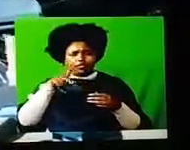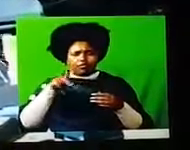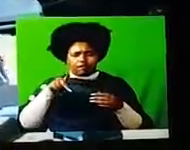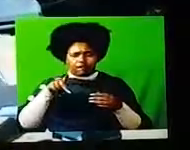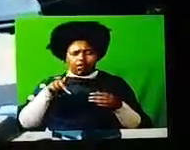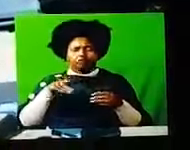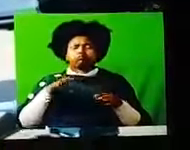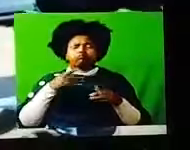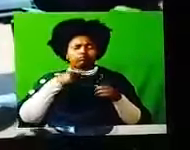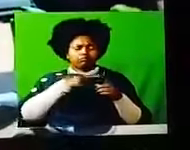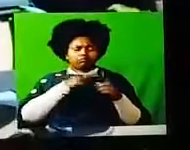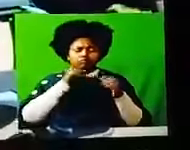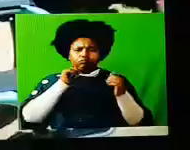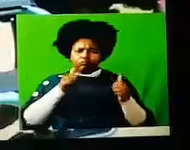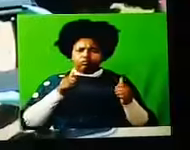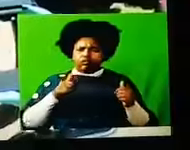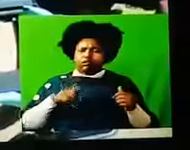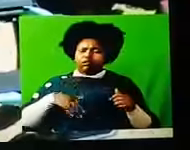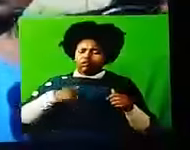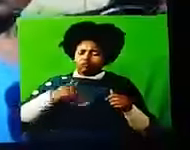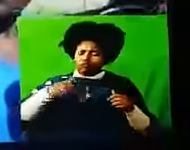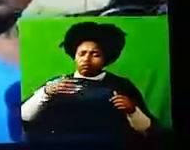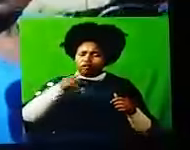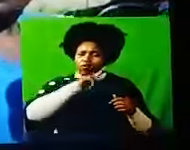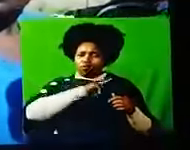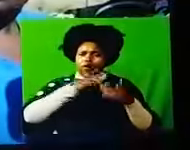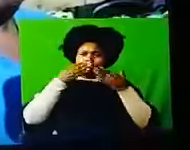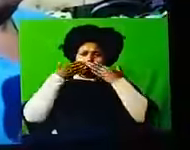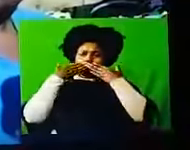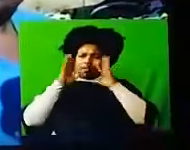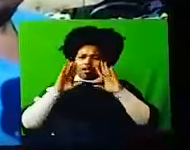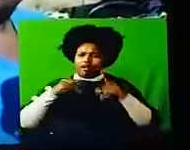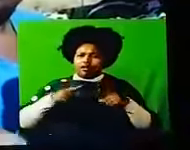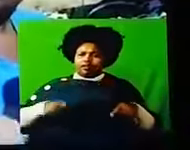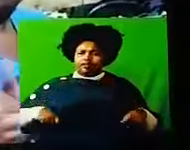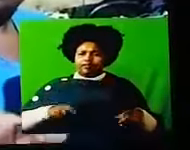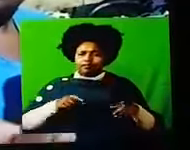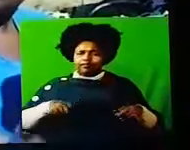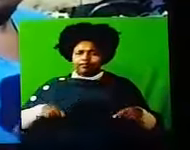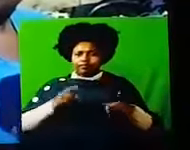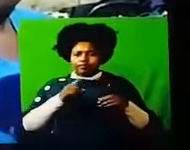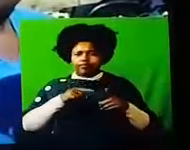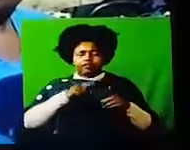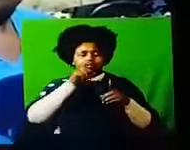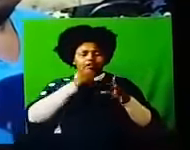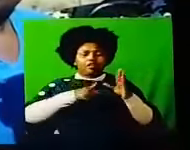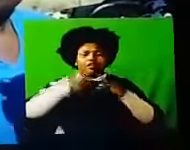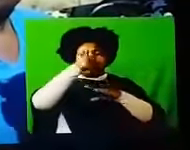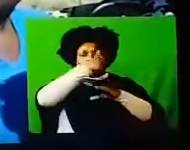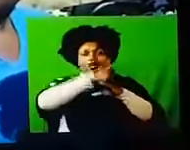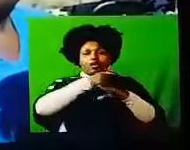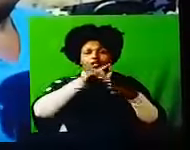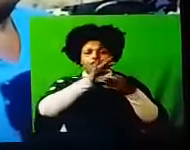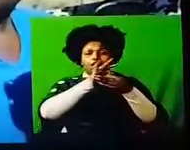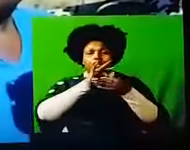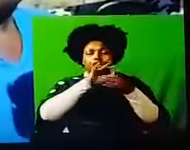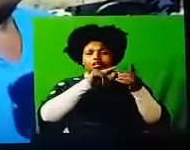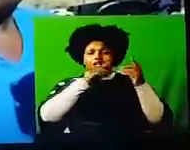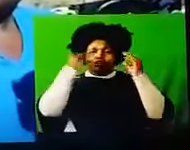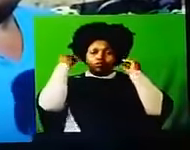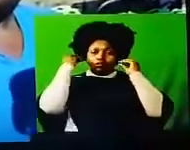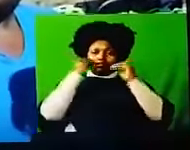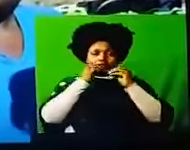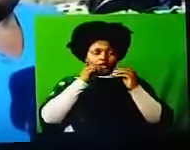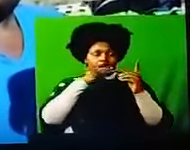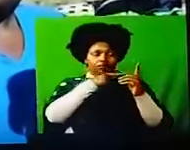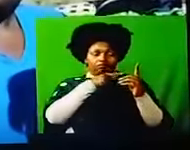inikele ngetincola tekuhamba ema-wheelchairs anikela letincola umphathi wale nhlangano dr arno van